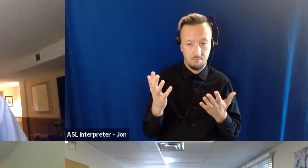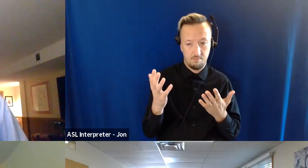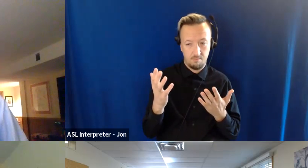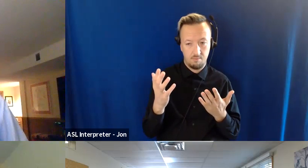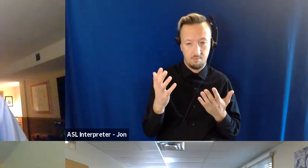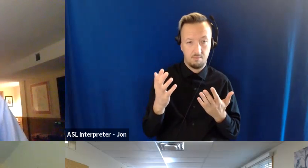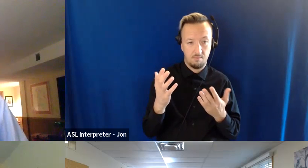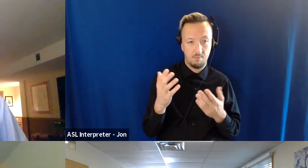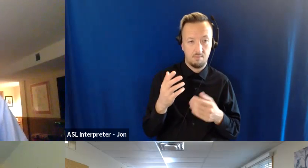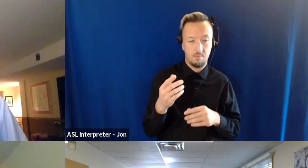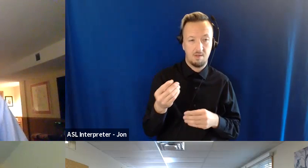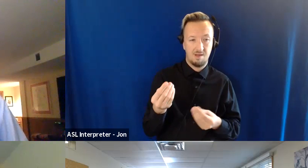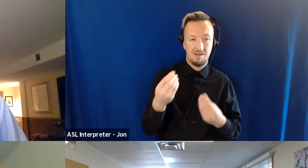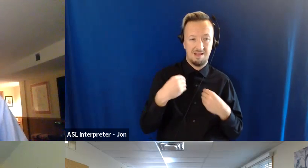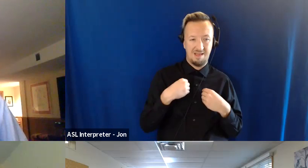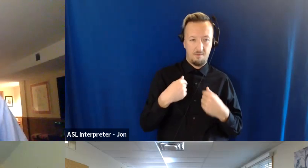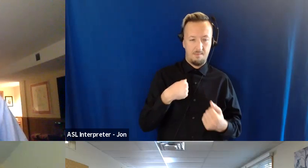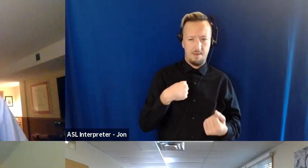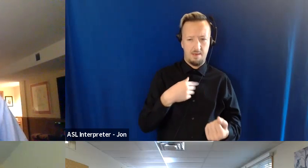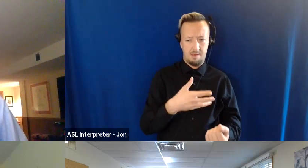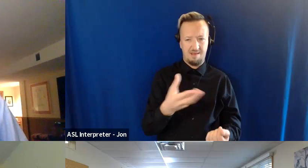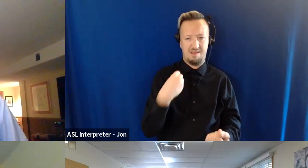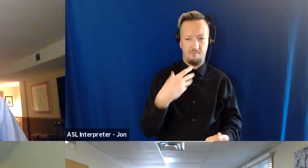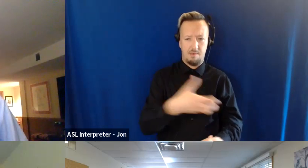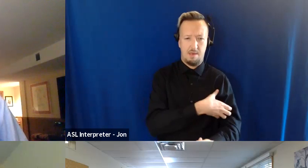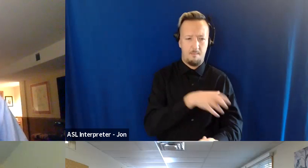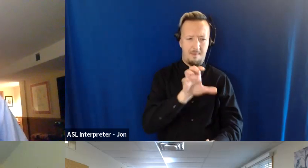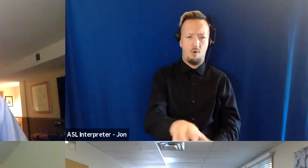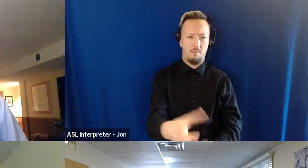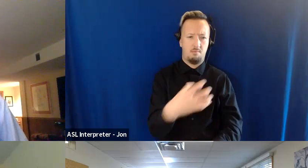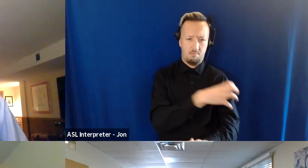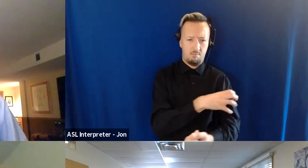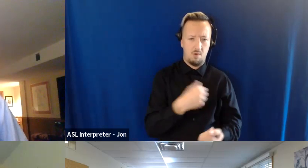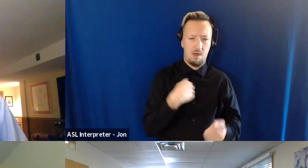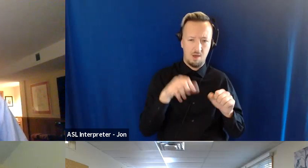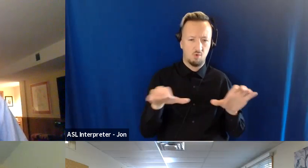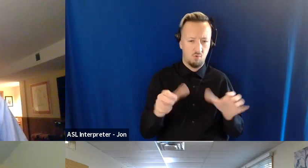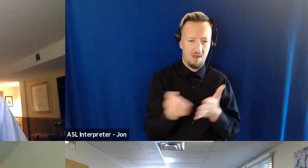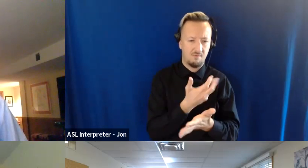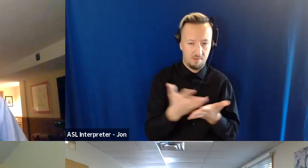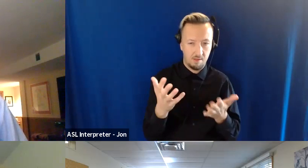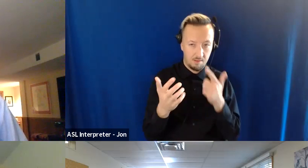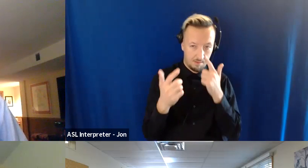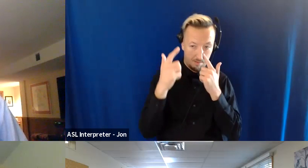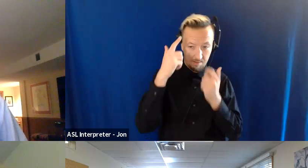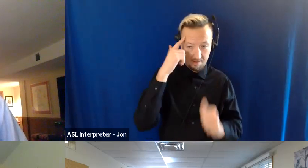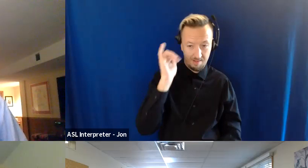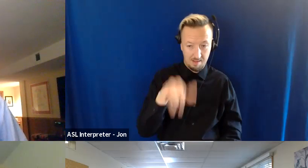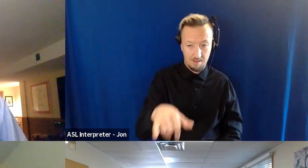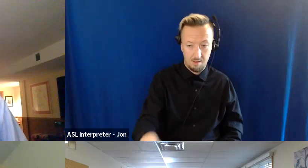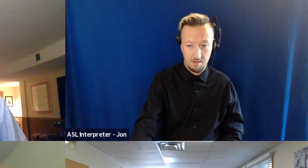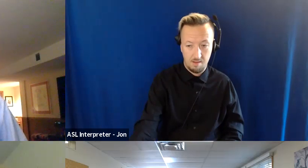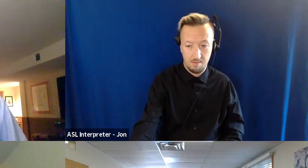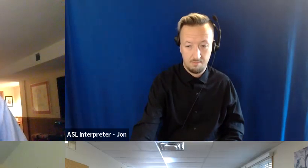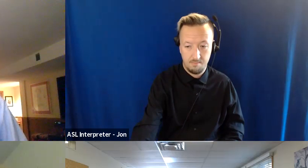me rediscover that I had empowerment inside of me to change and everything like that. So I would say that it would have to be the youth specialist at my